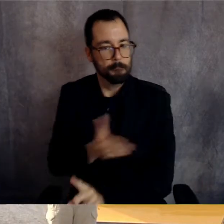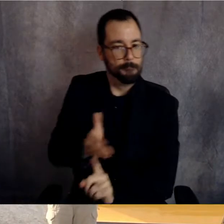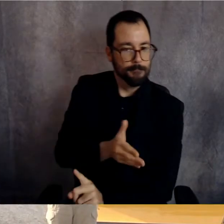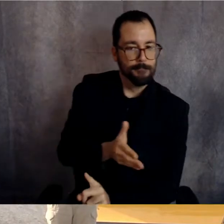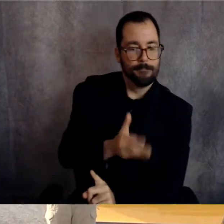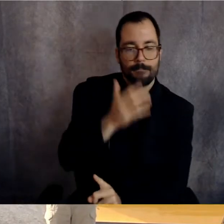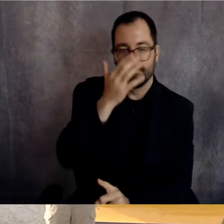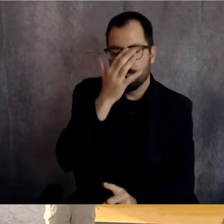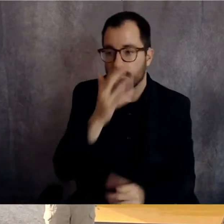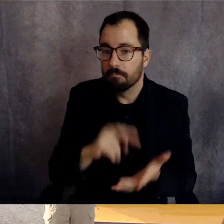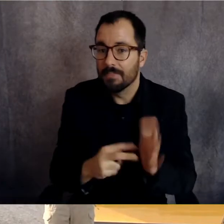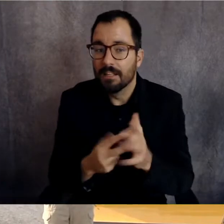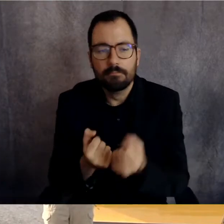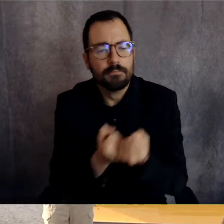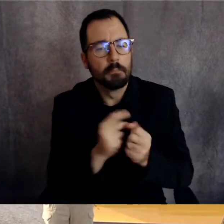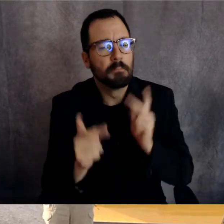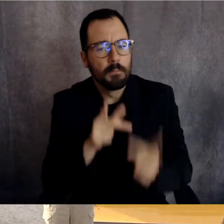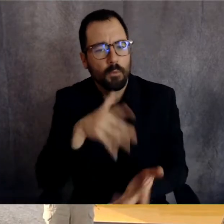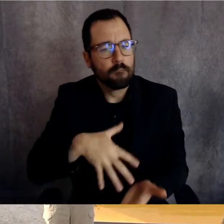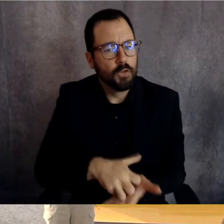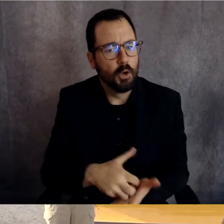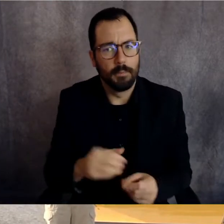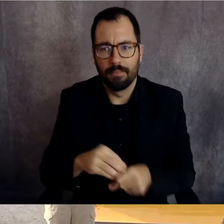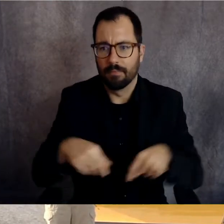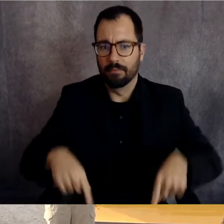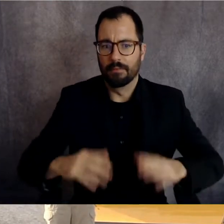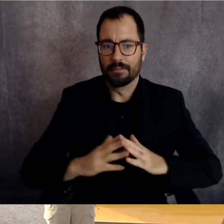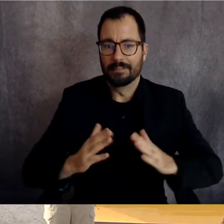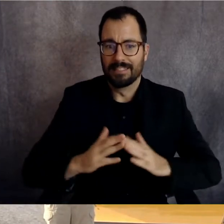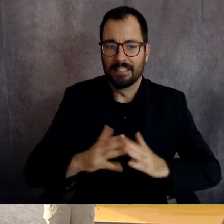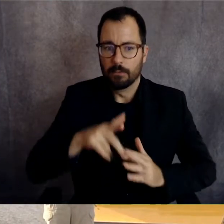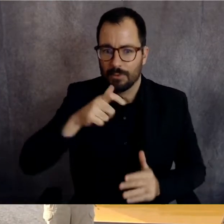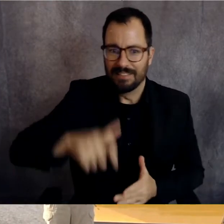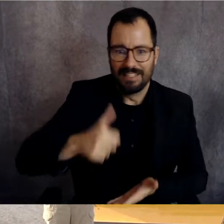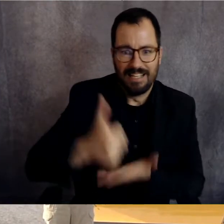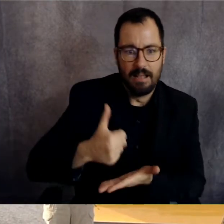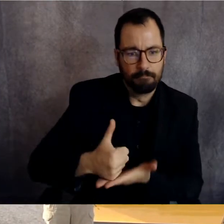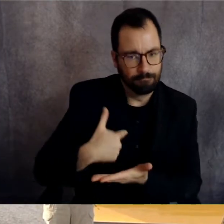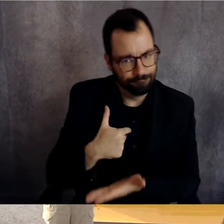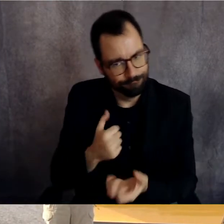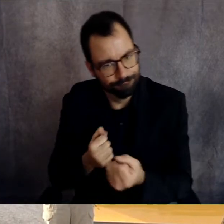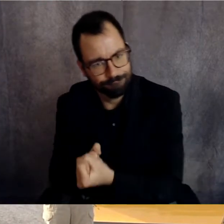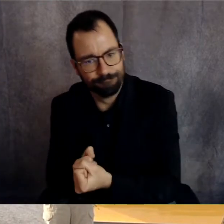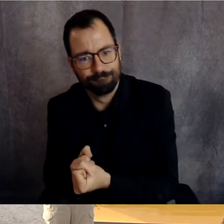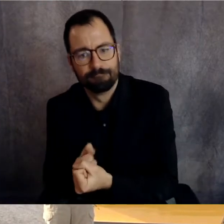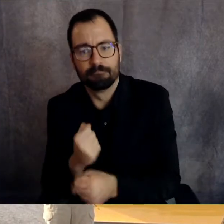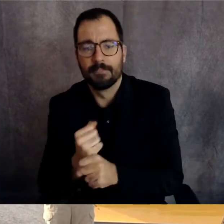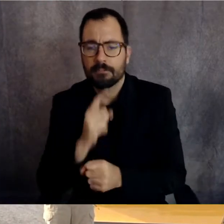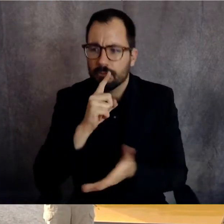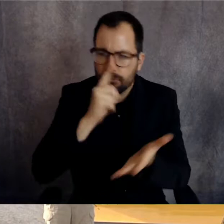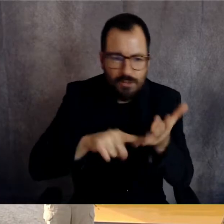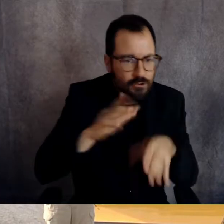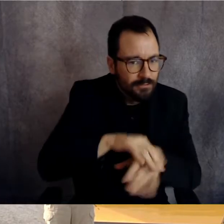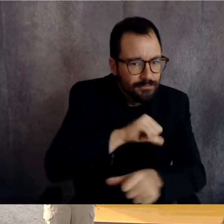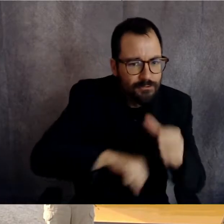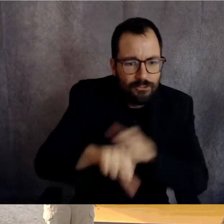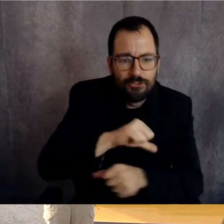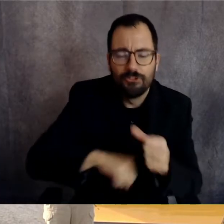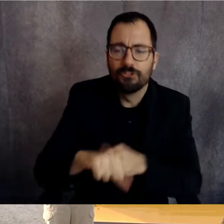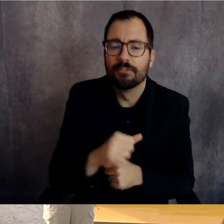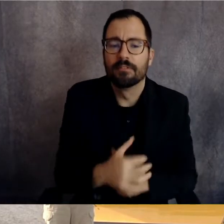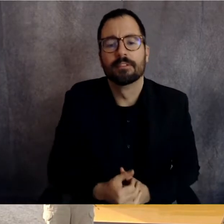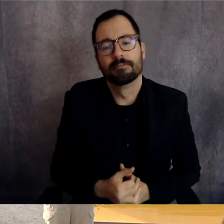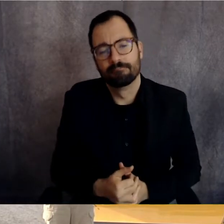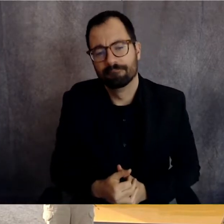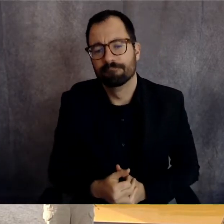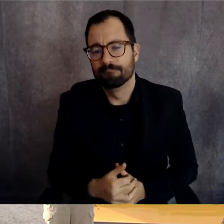in the city. It's about helping neighbors, working together, and making sure that we continue to check on each other when storms come. It's about all